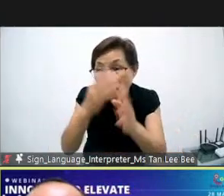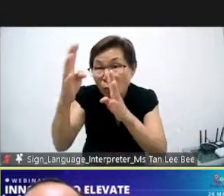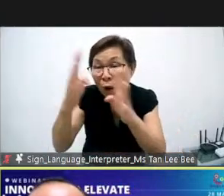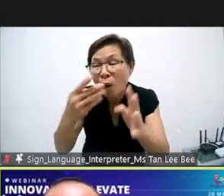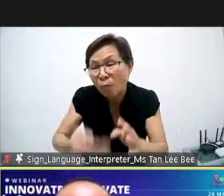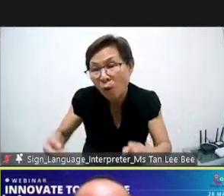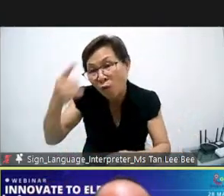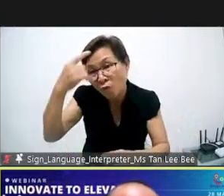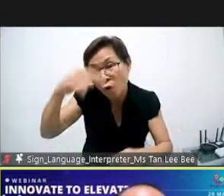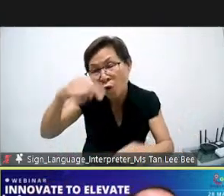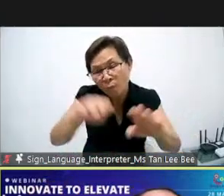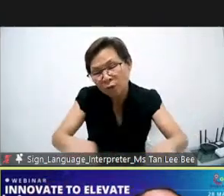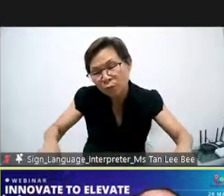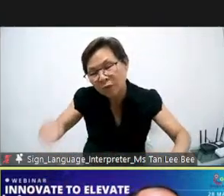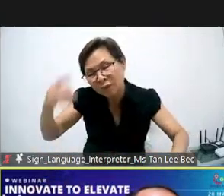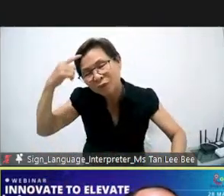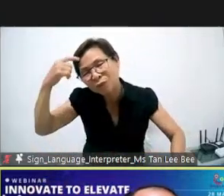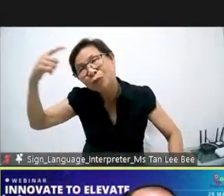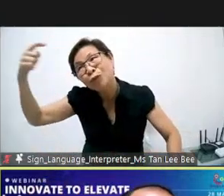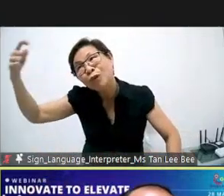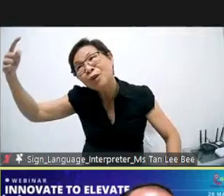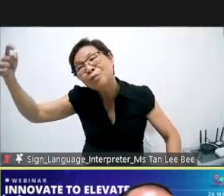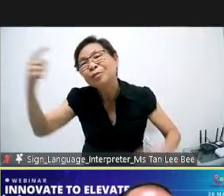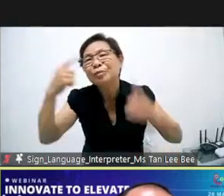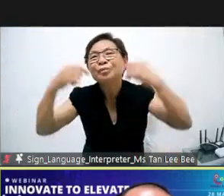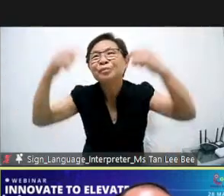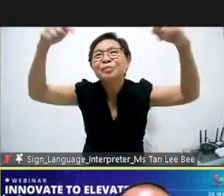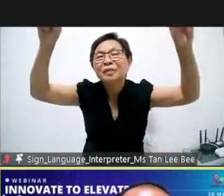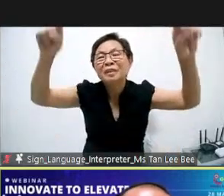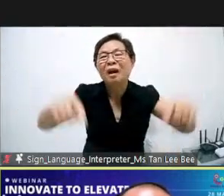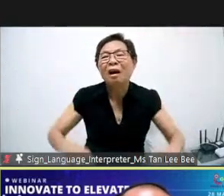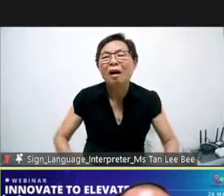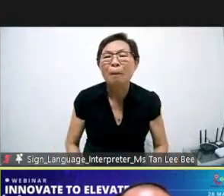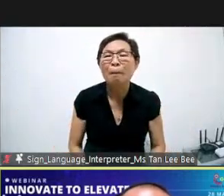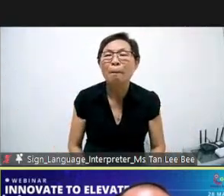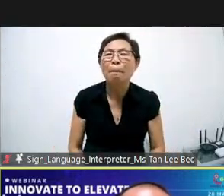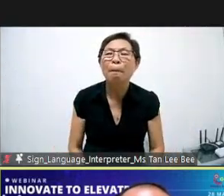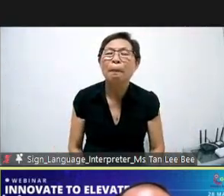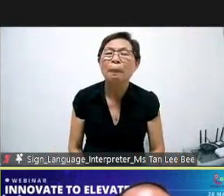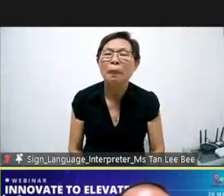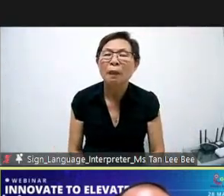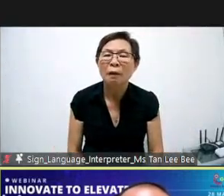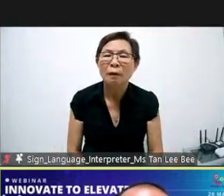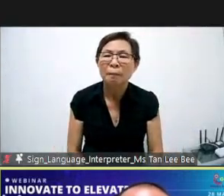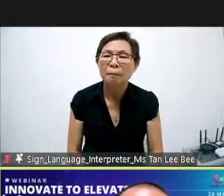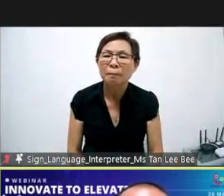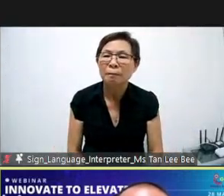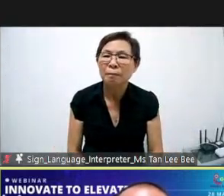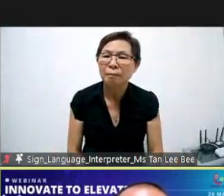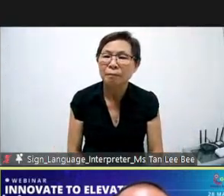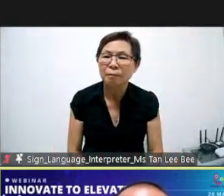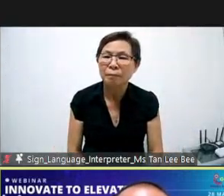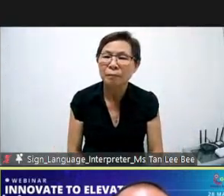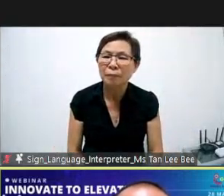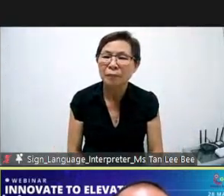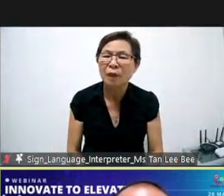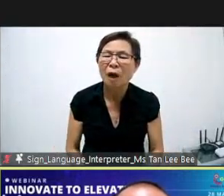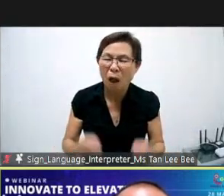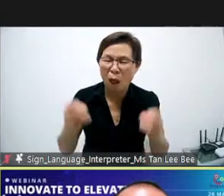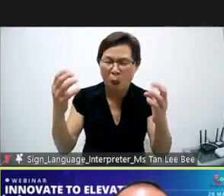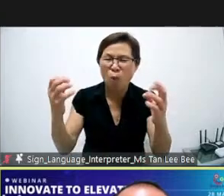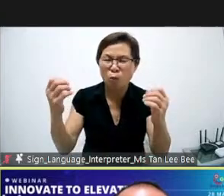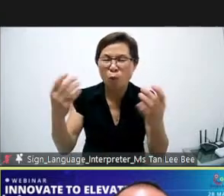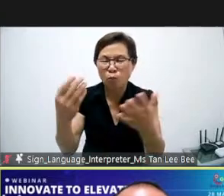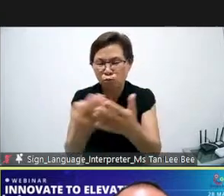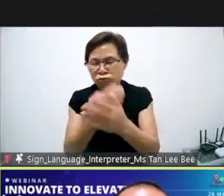my student dreams. All right. There's a lot of I got several of innovation